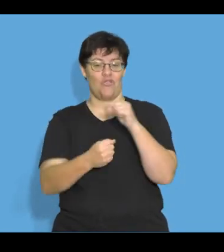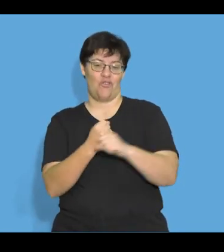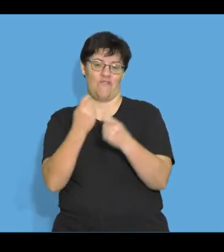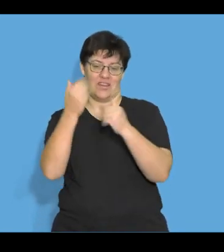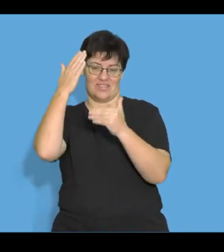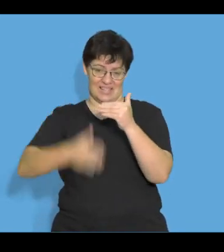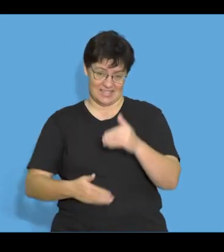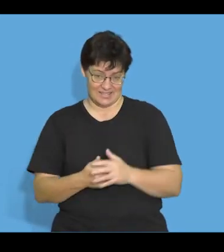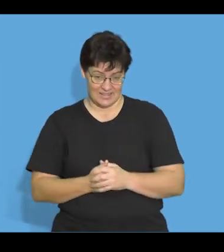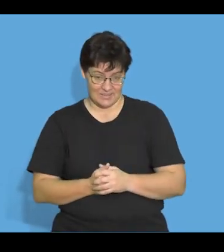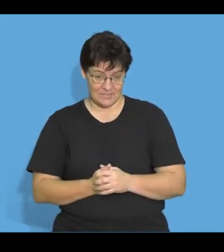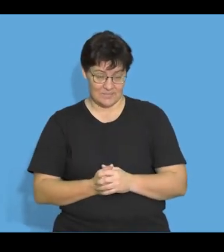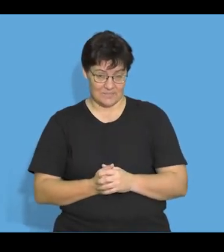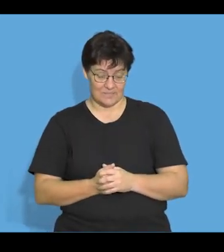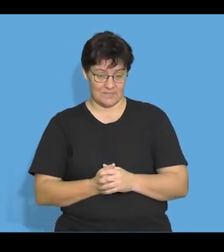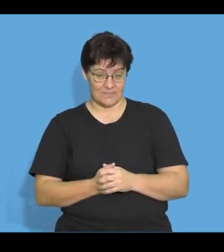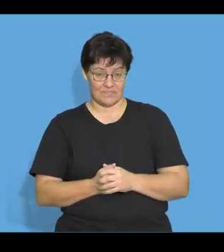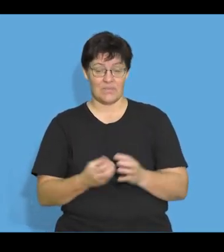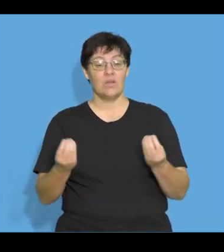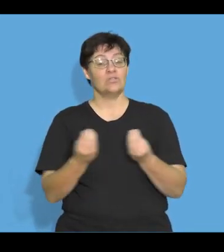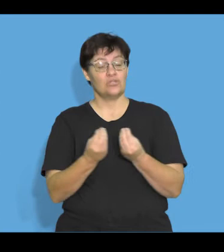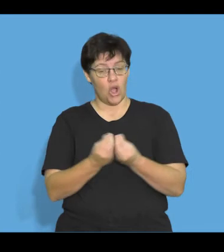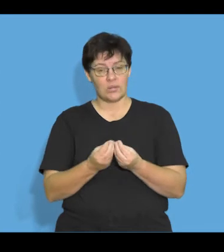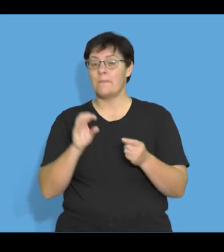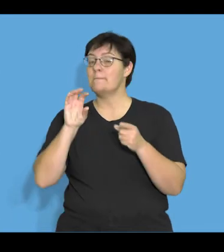right? Stock can be determined.